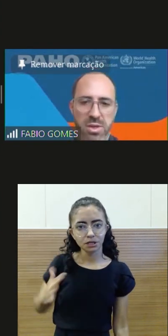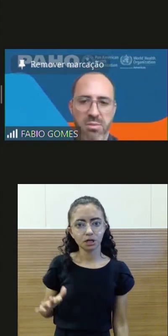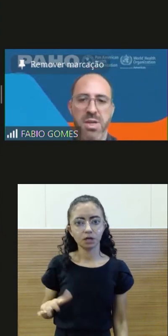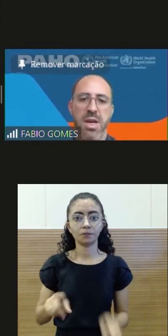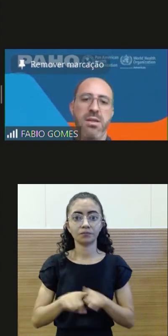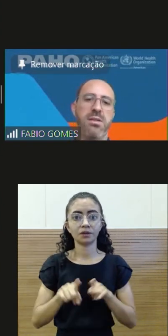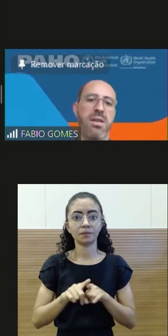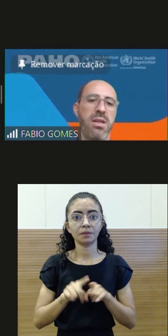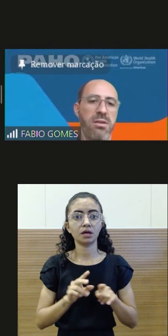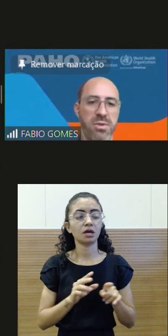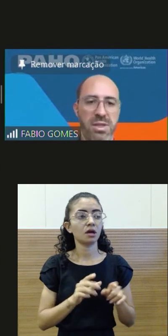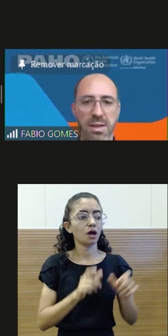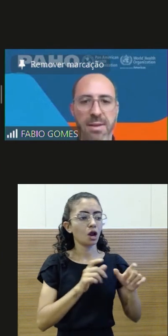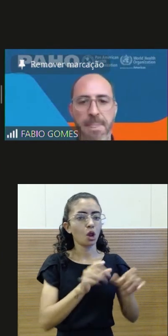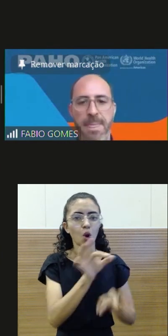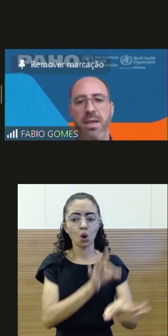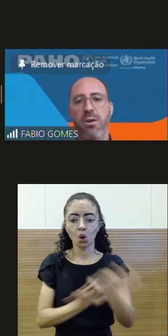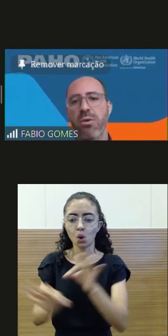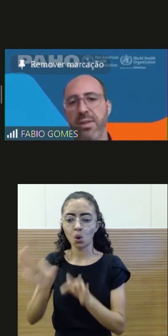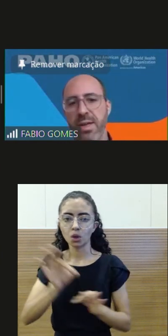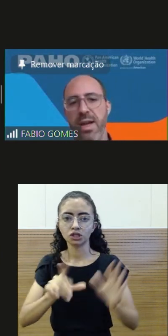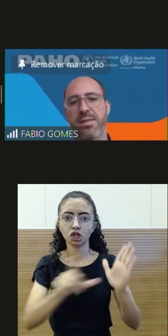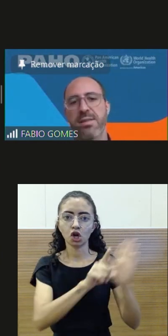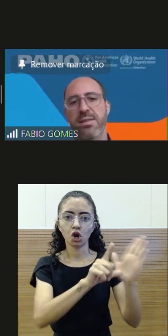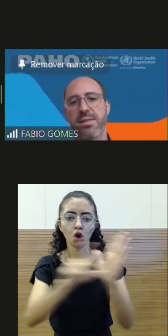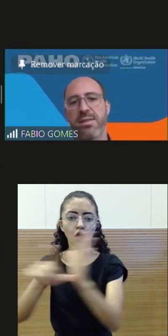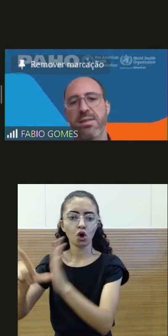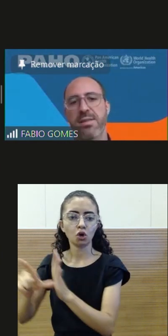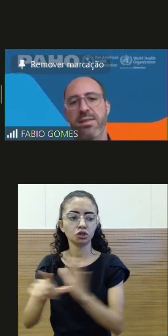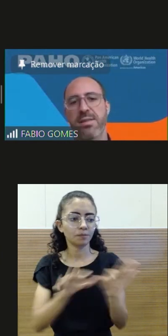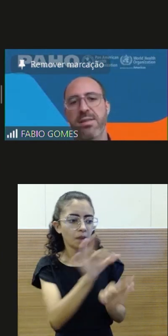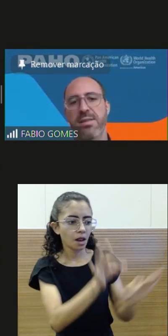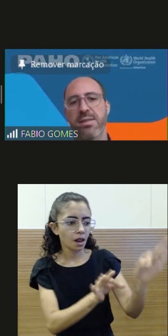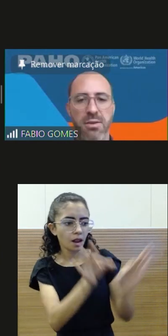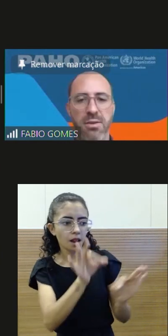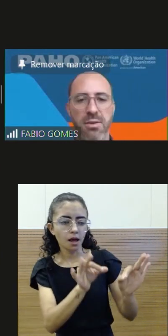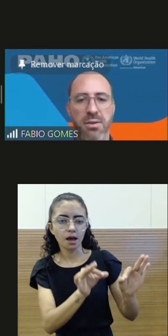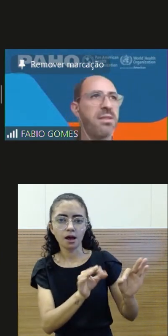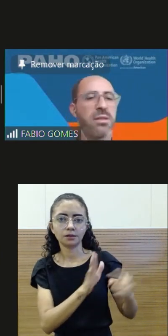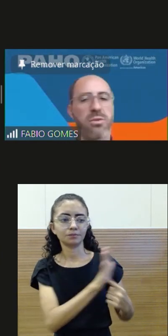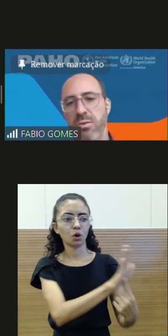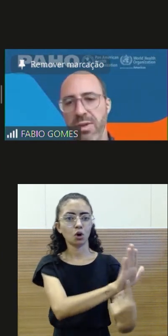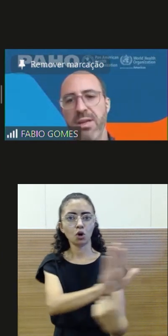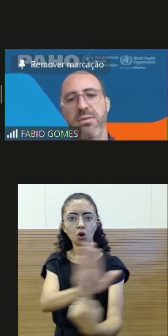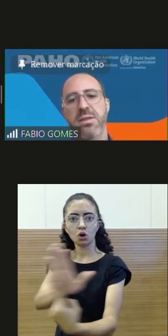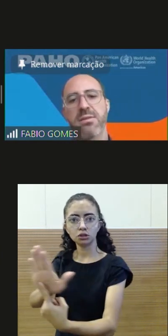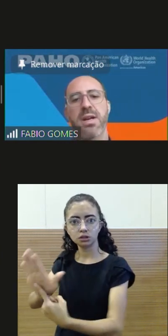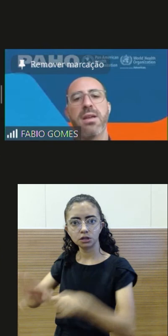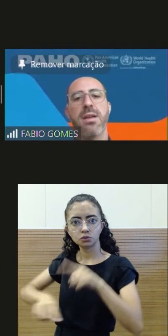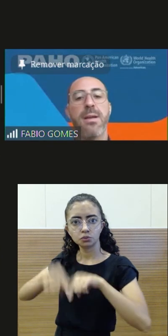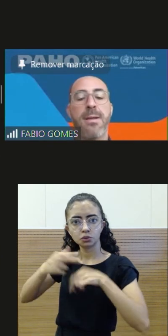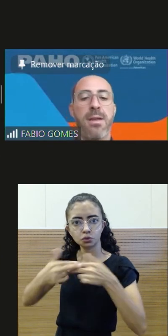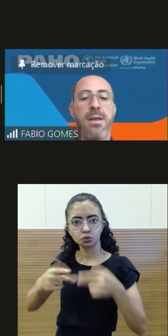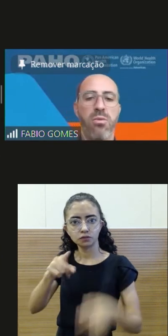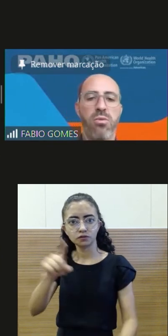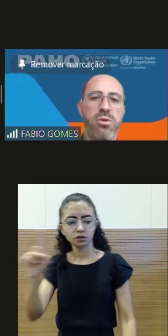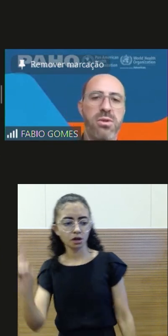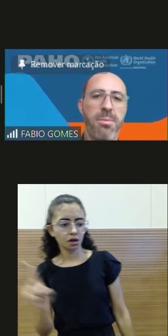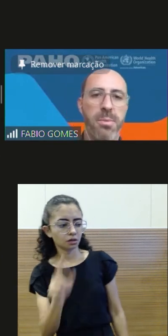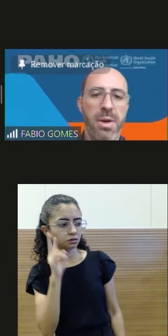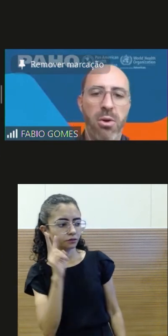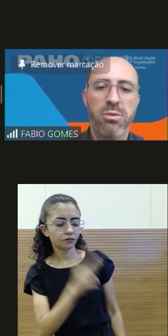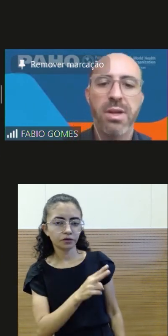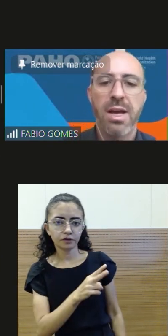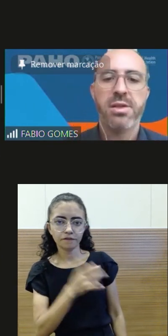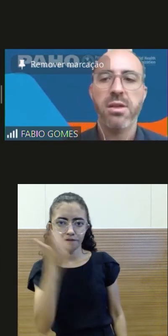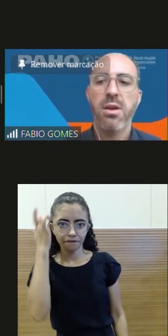the positioning of products in the environments, to find these products, and they're